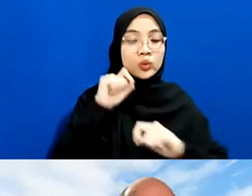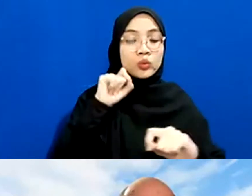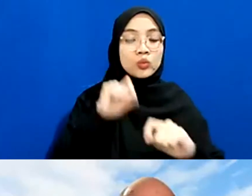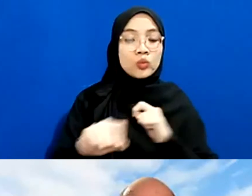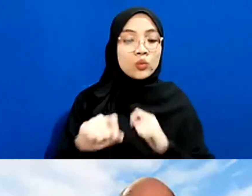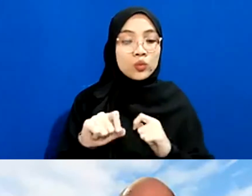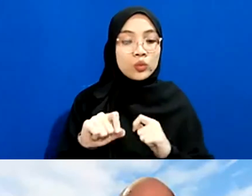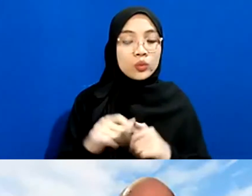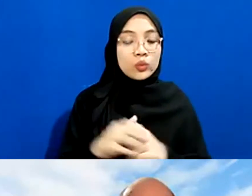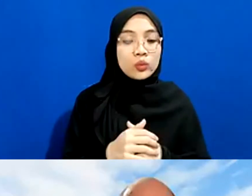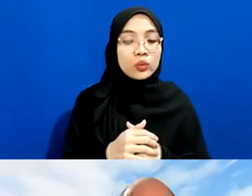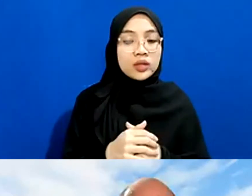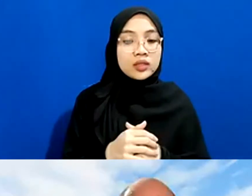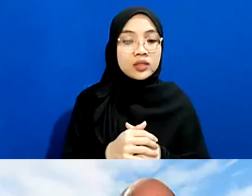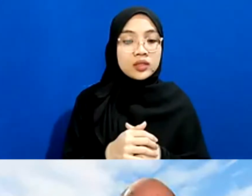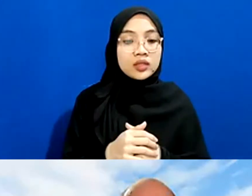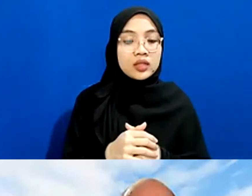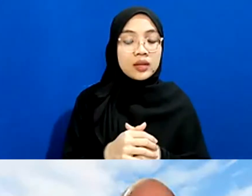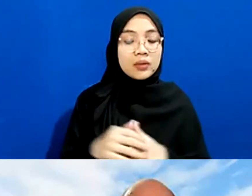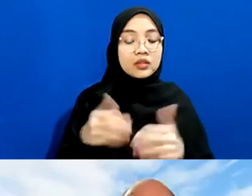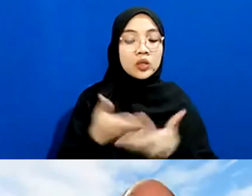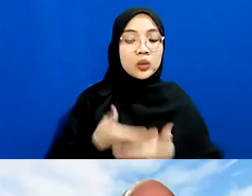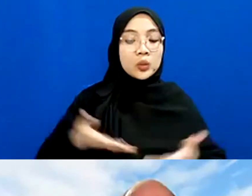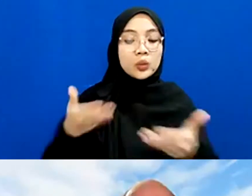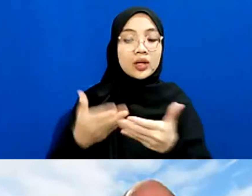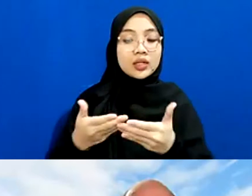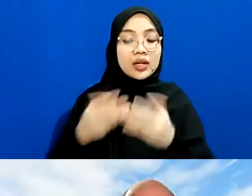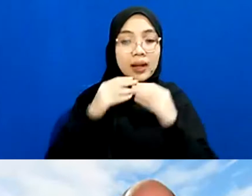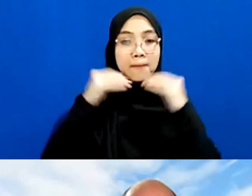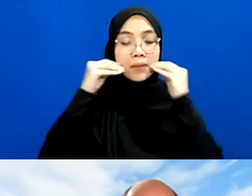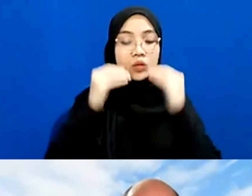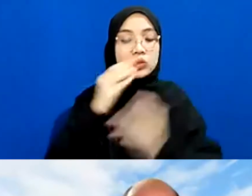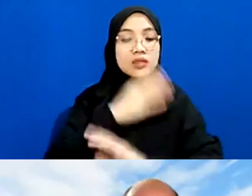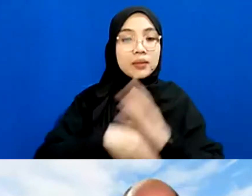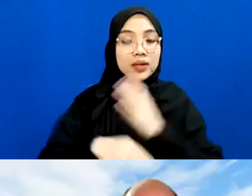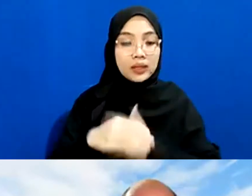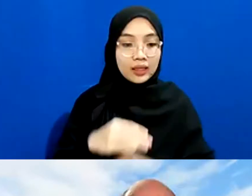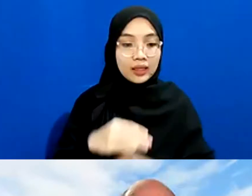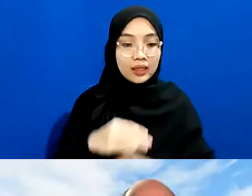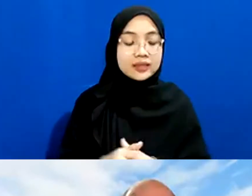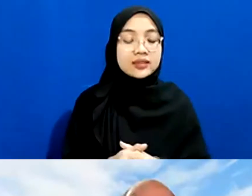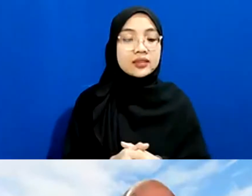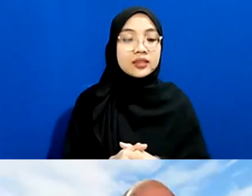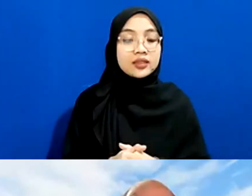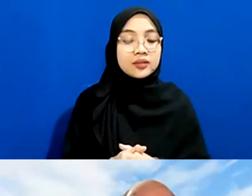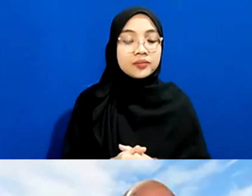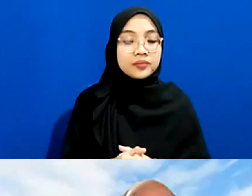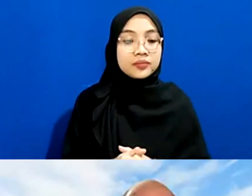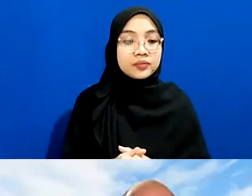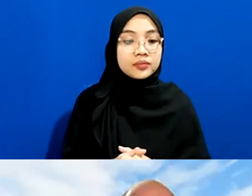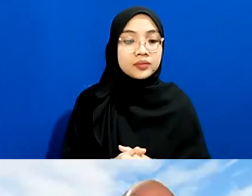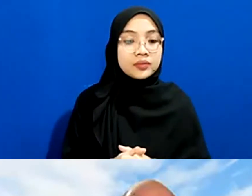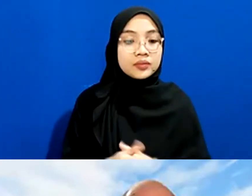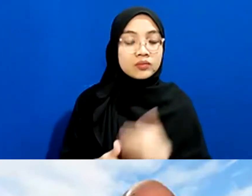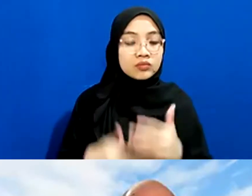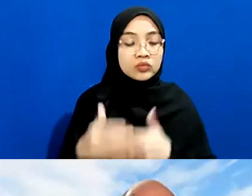a disability-friendly environment. In that time was quite sometimes been